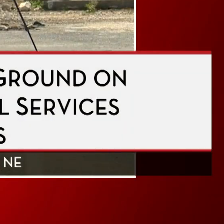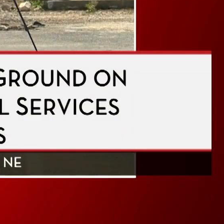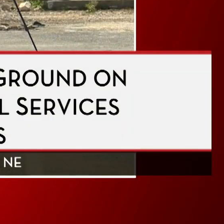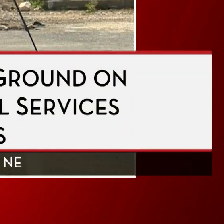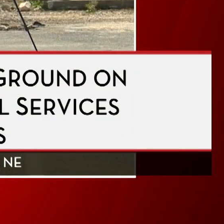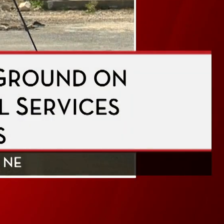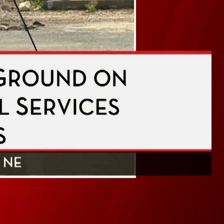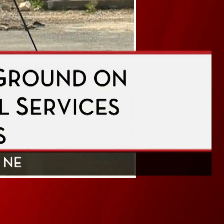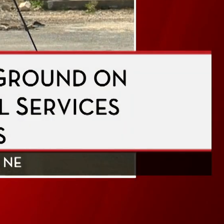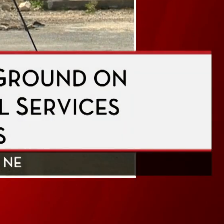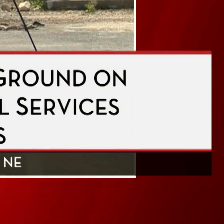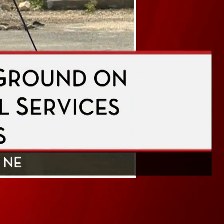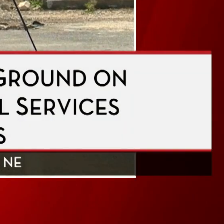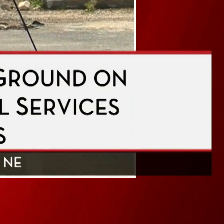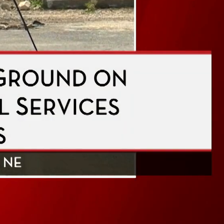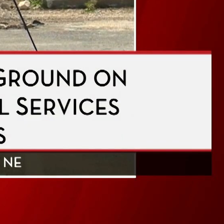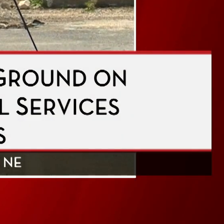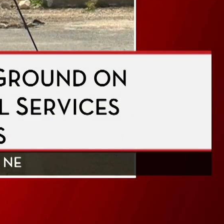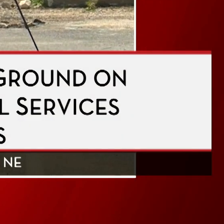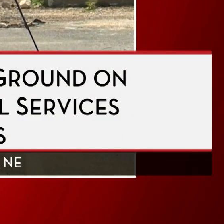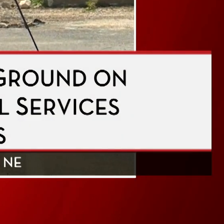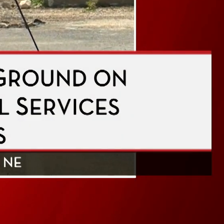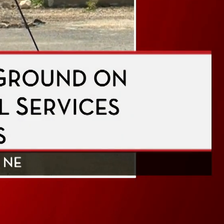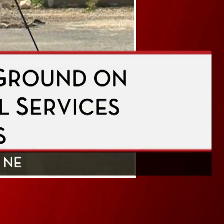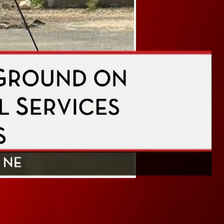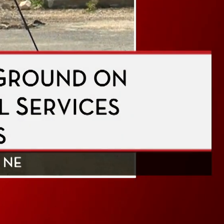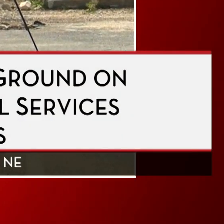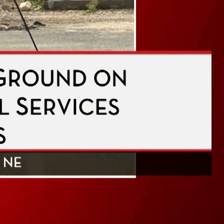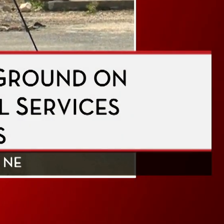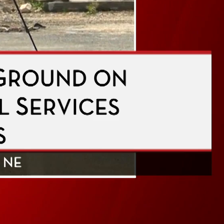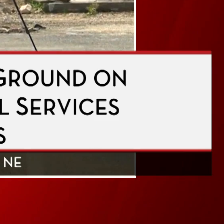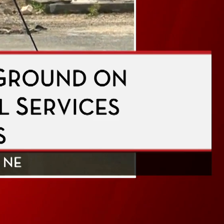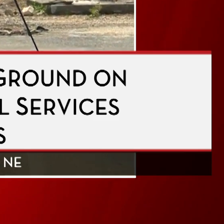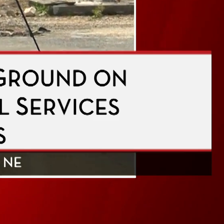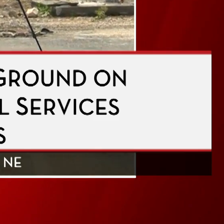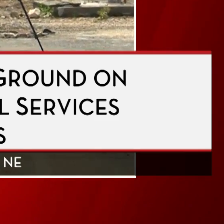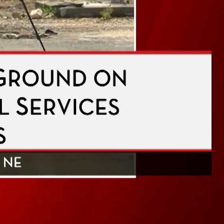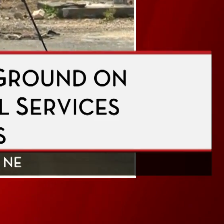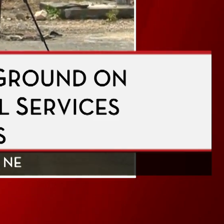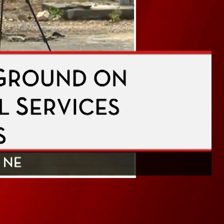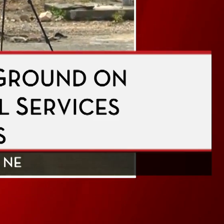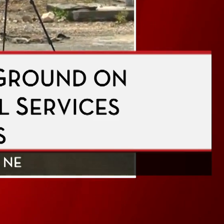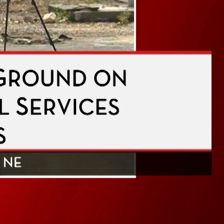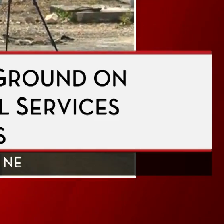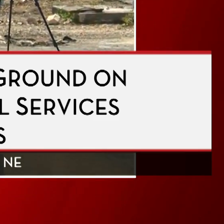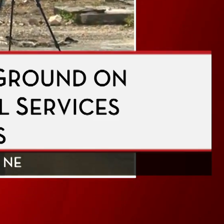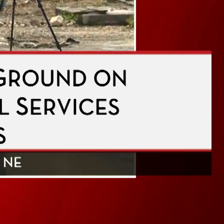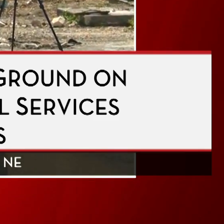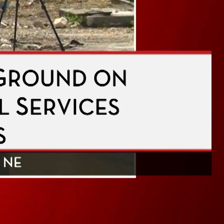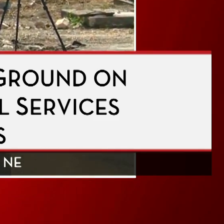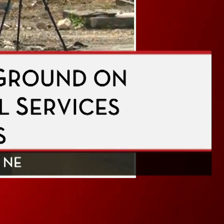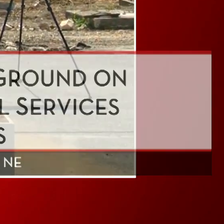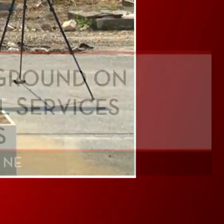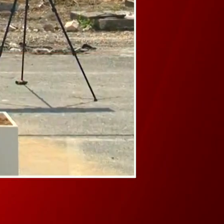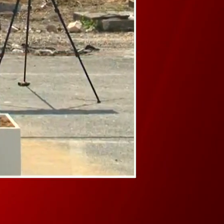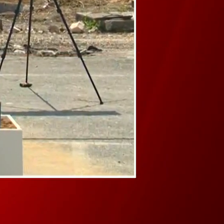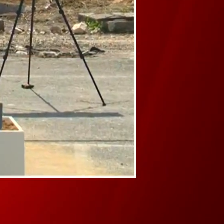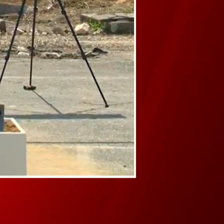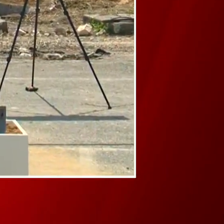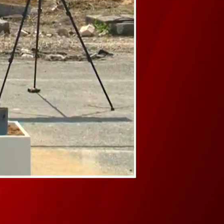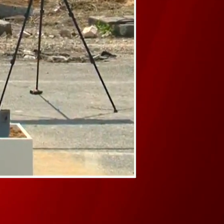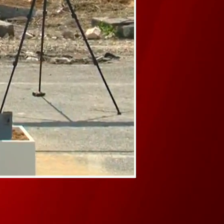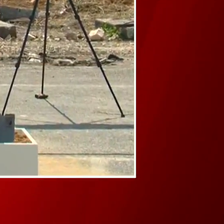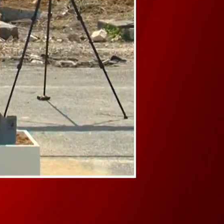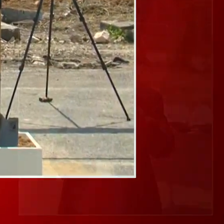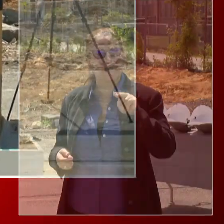Good morning, everyone. Good morning, everyone. And welcome to Minnesota Avenue, also